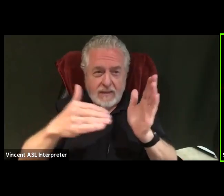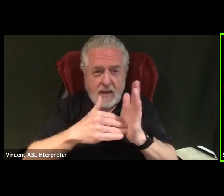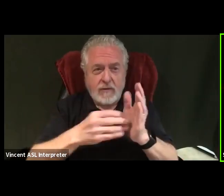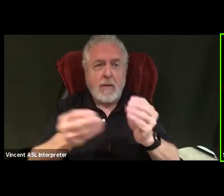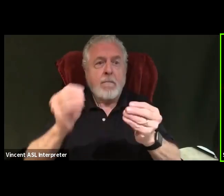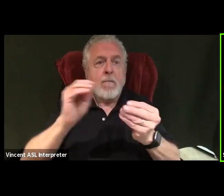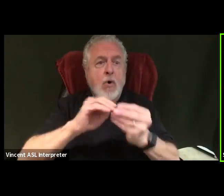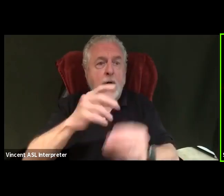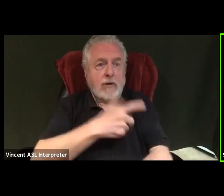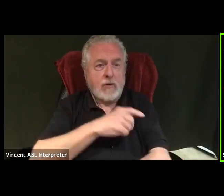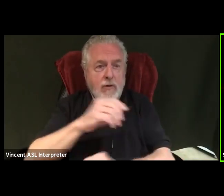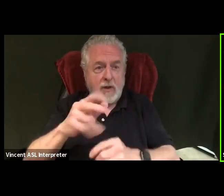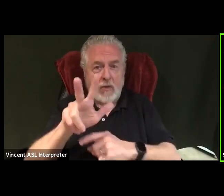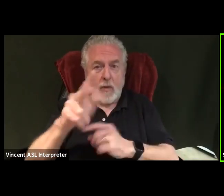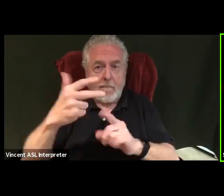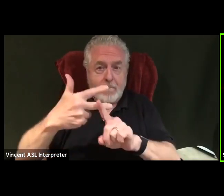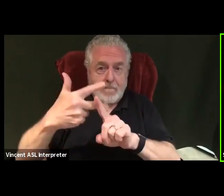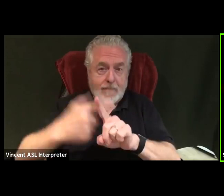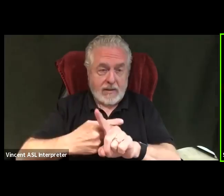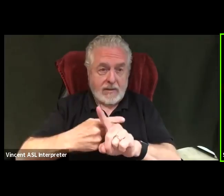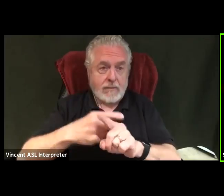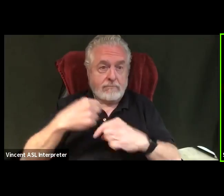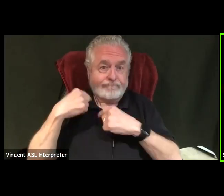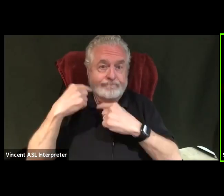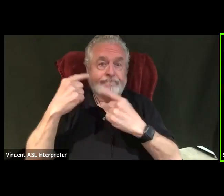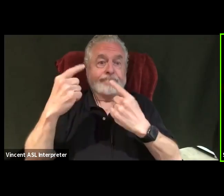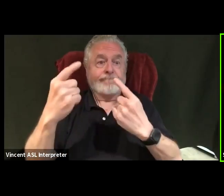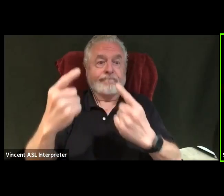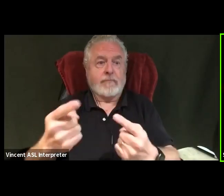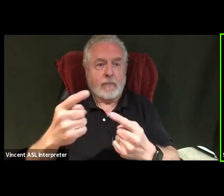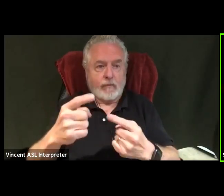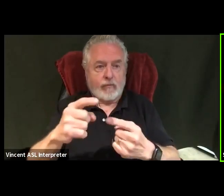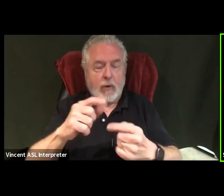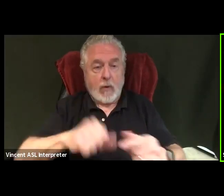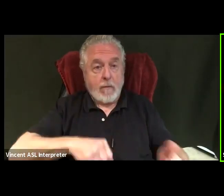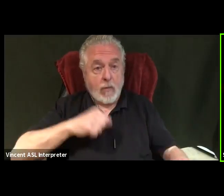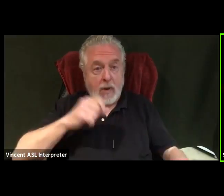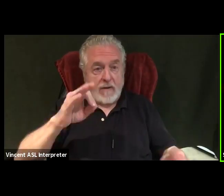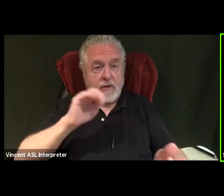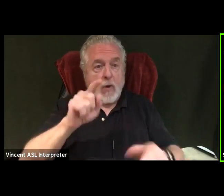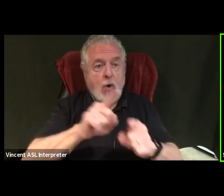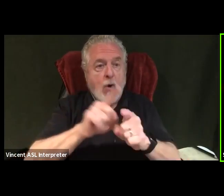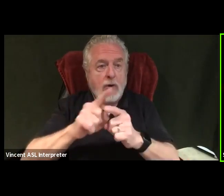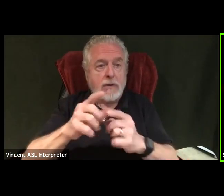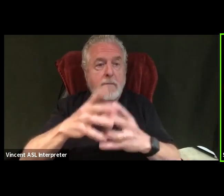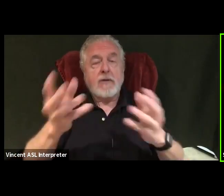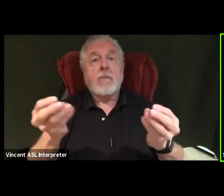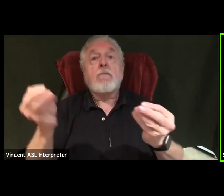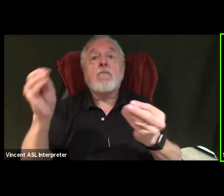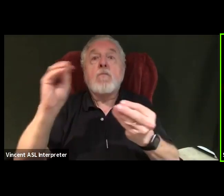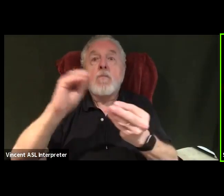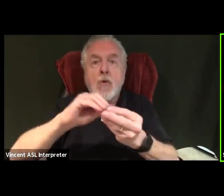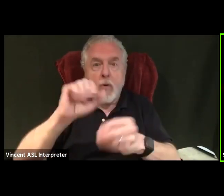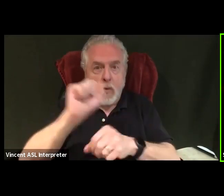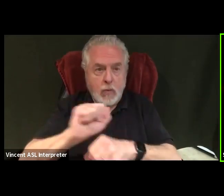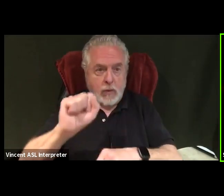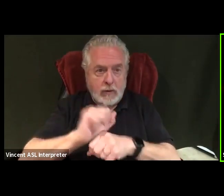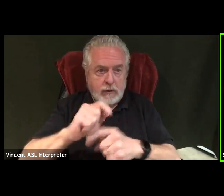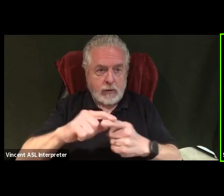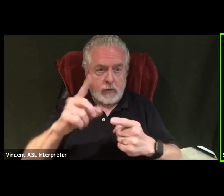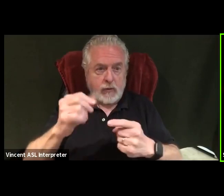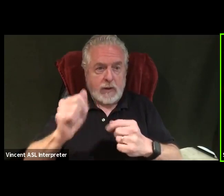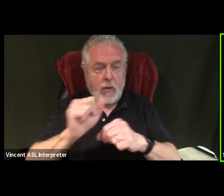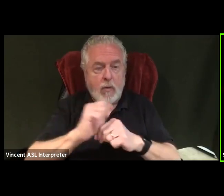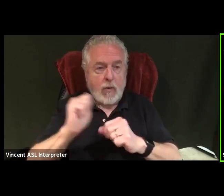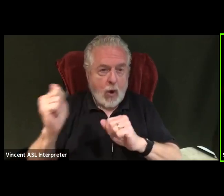more doses in the 3 months since then. There's much to be proud of, and there's also still much more work still to do. We are now